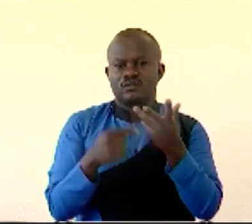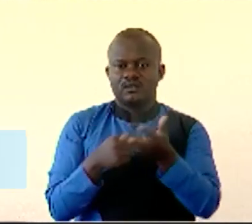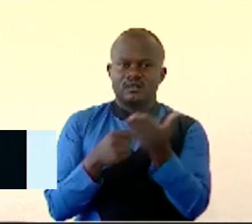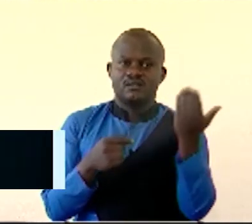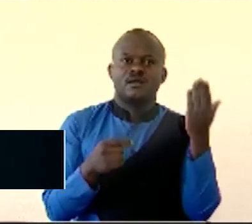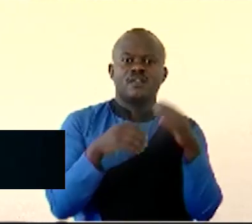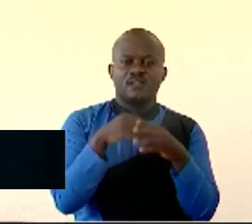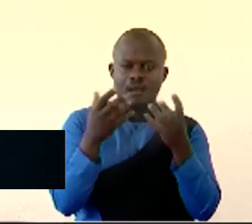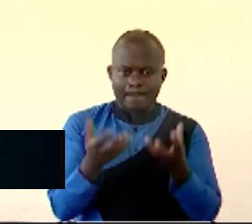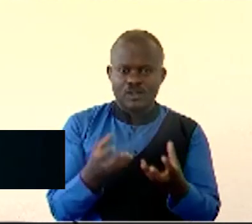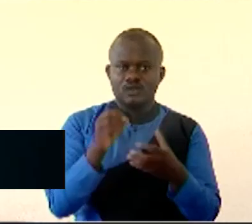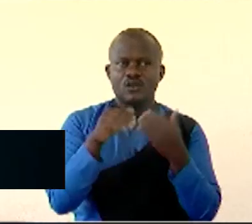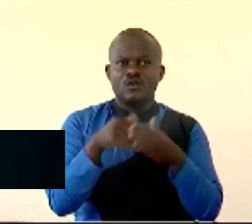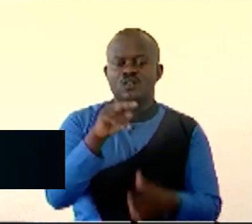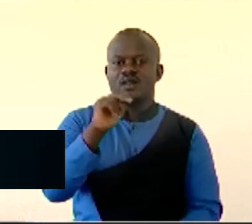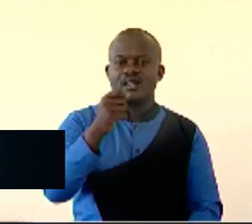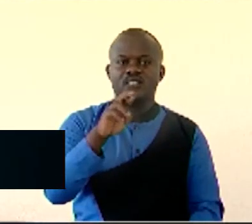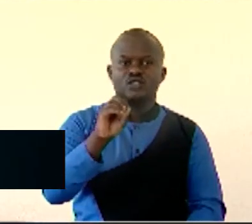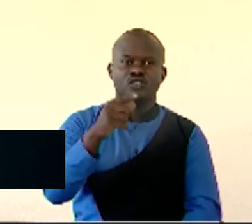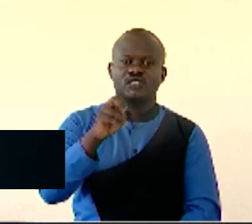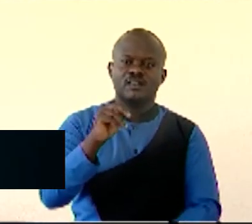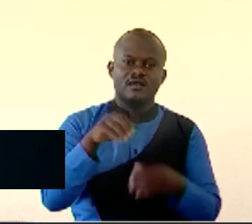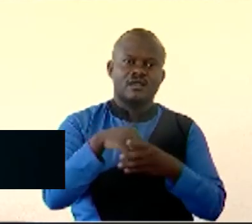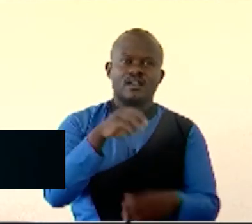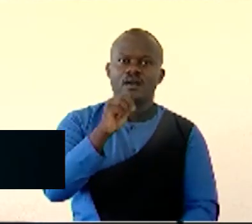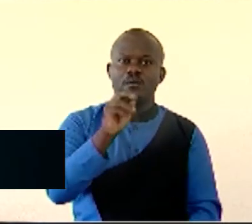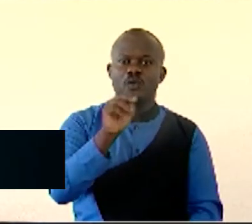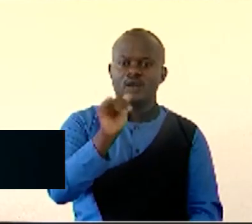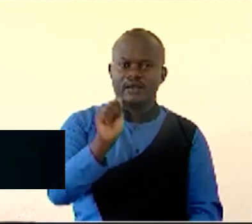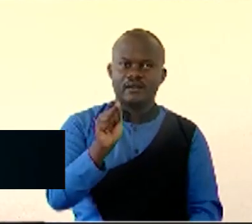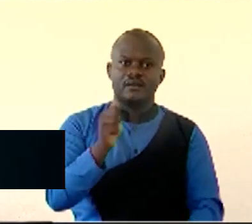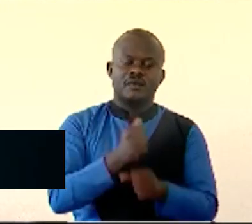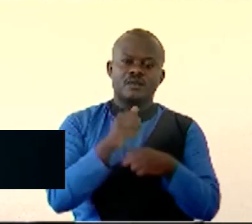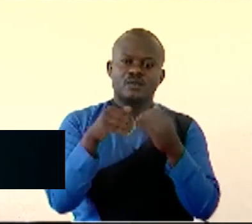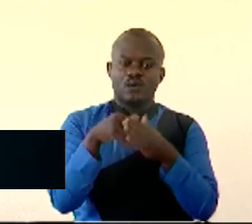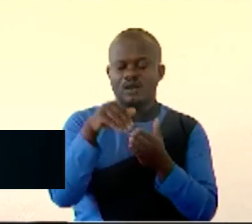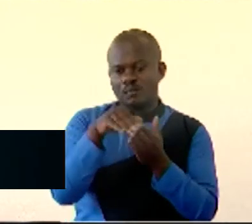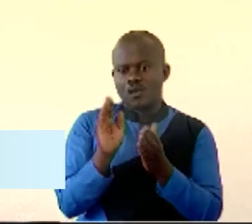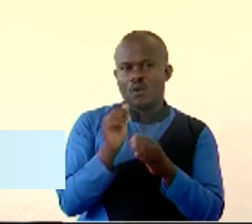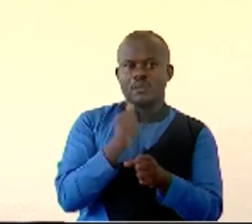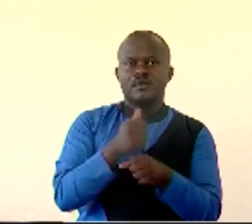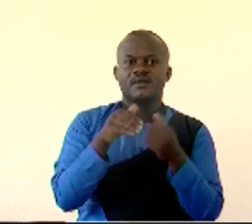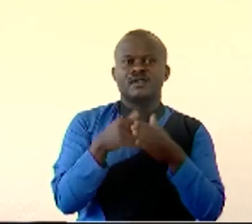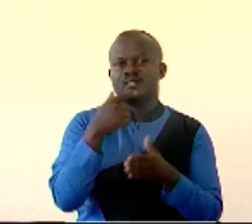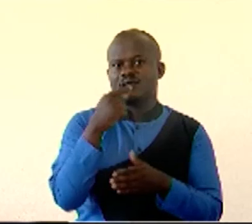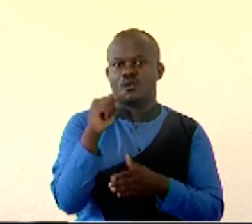the amount of nitrogen, ammonia produced, 1 mole produces 2, so it's